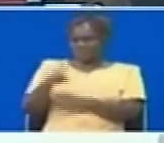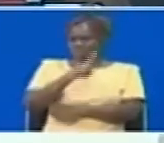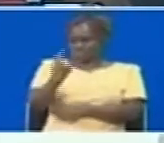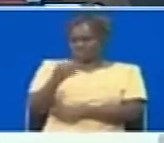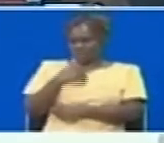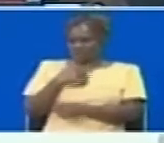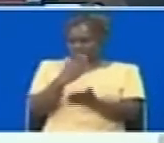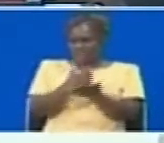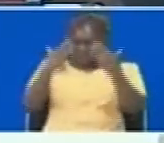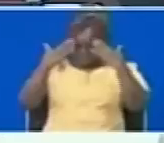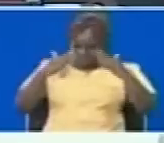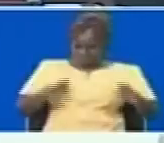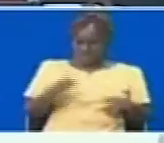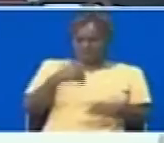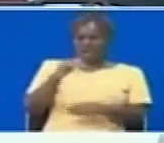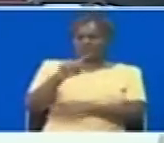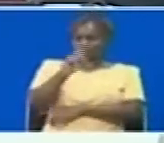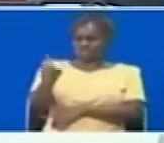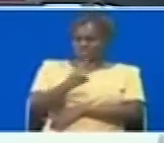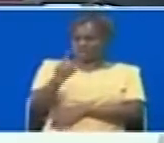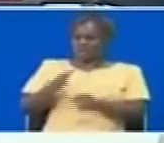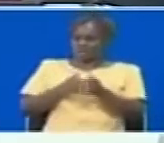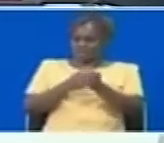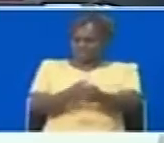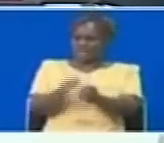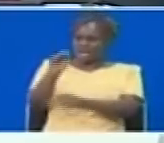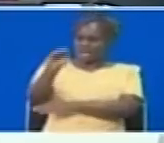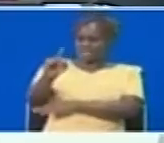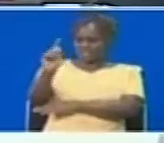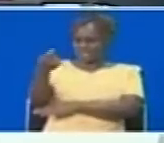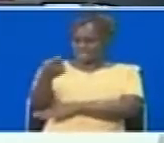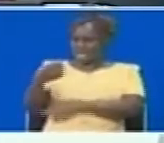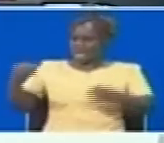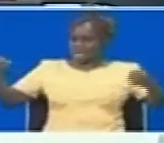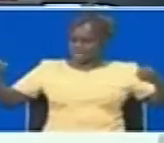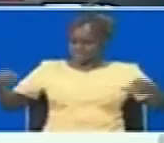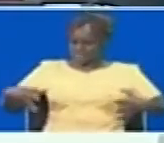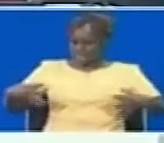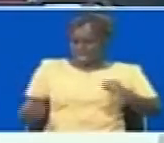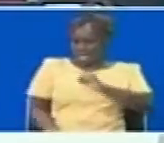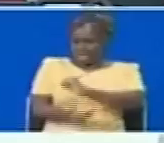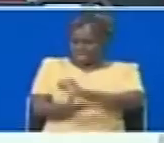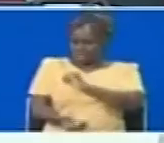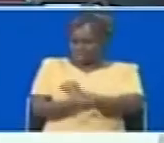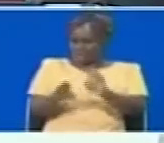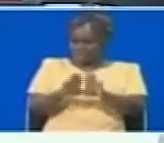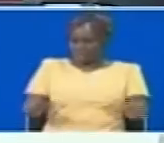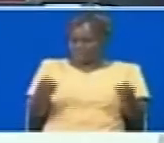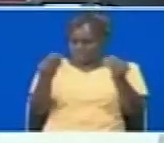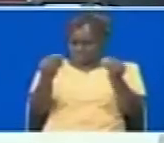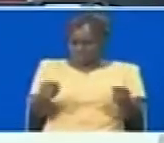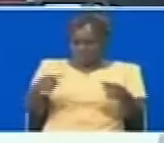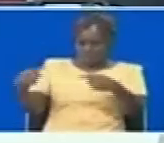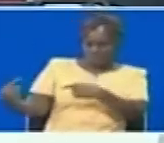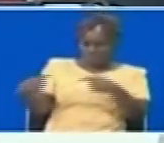by a section of Muslim clerics in Mombasa. The leaders are asking Kenya to steer clear of Israel until a lasting solution is found on